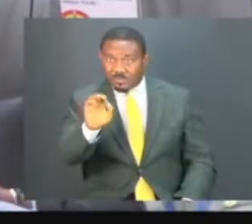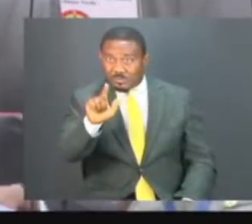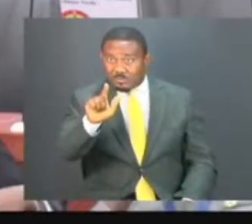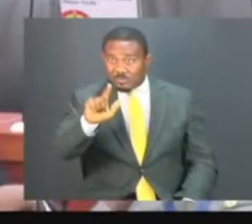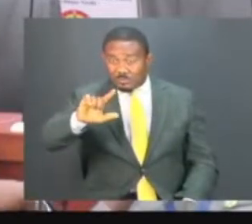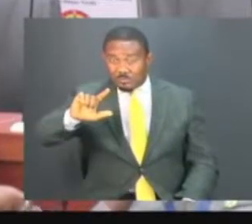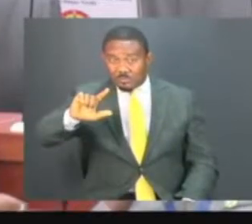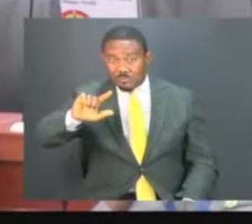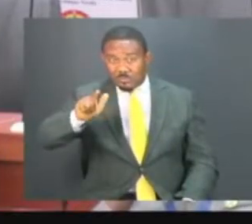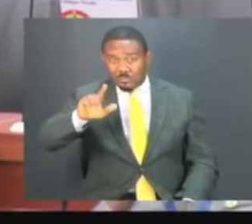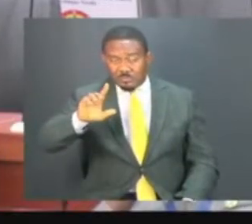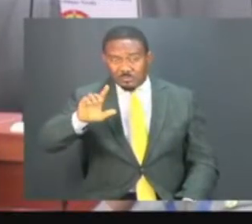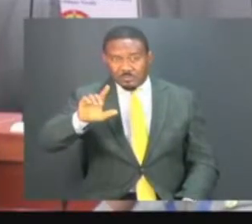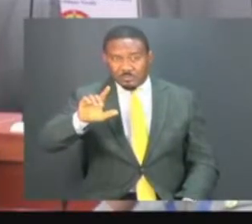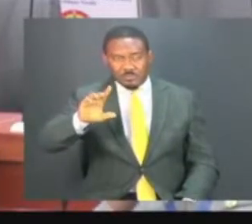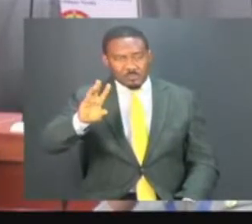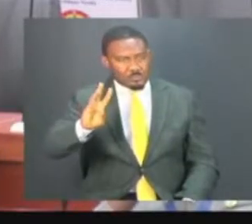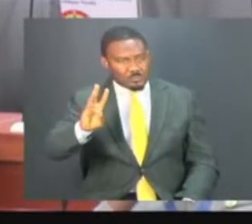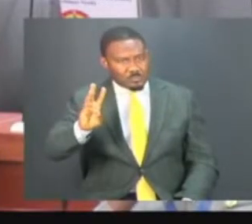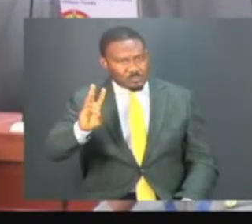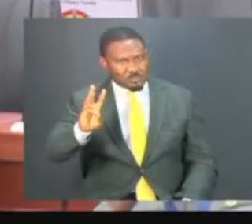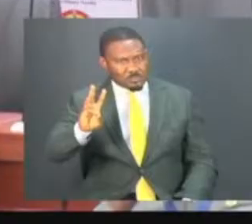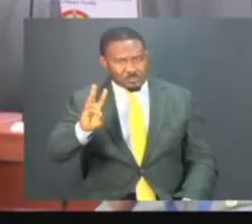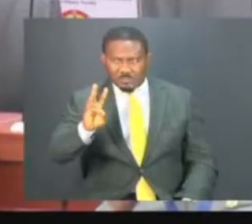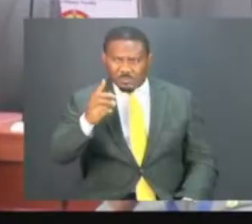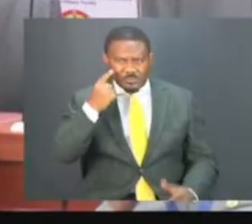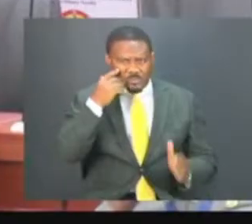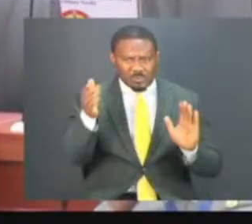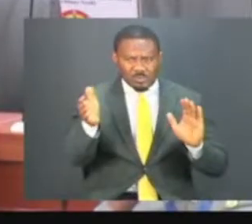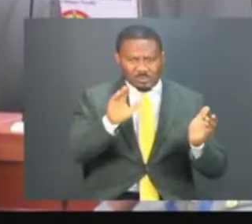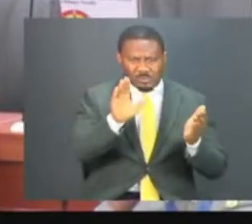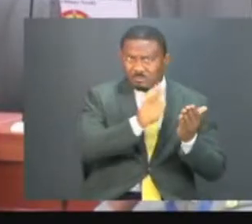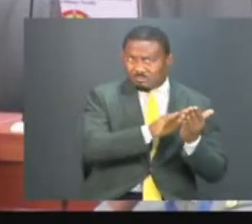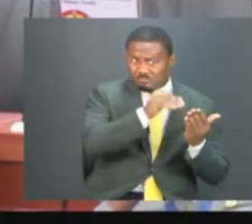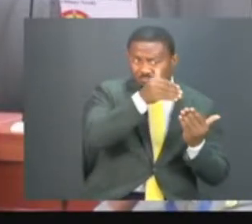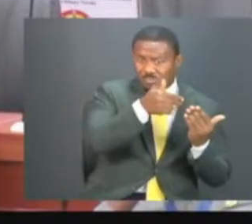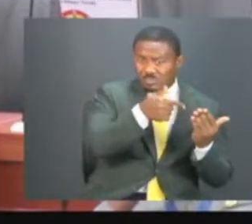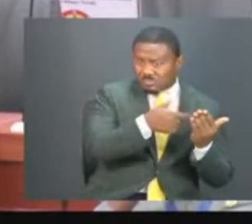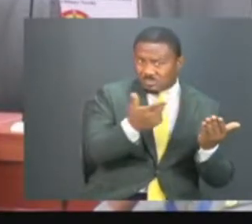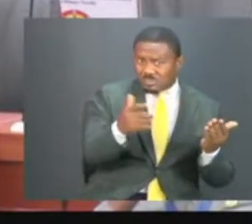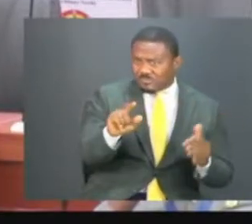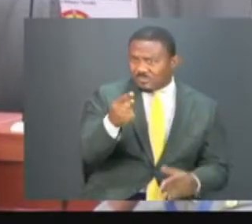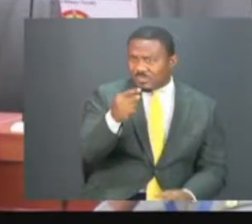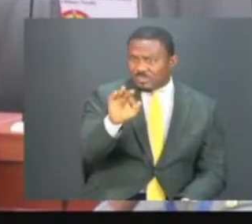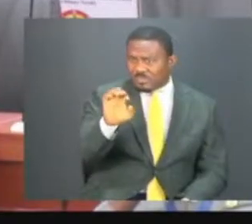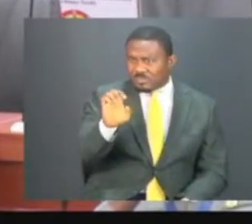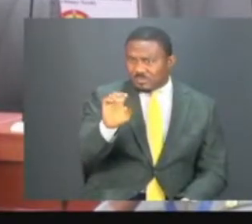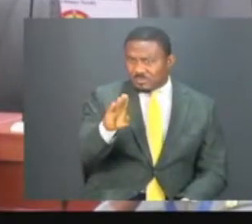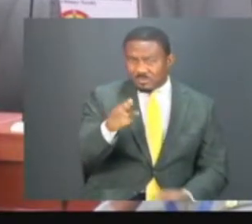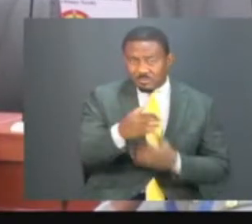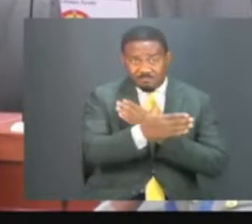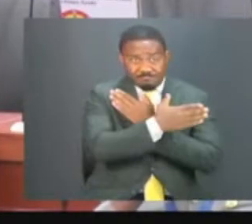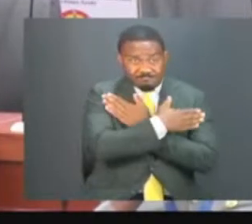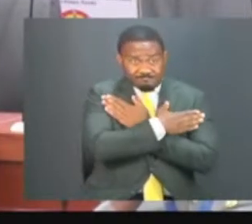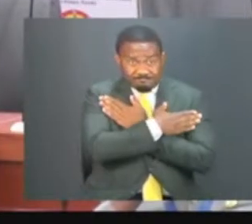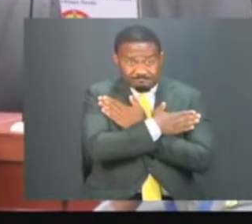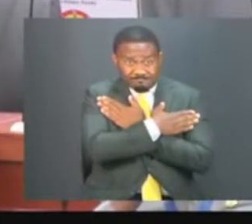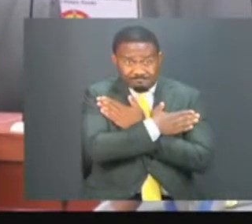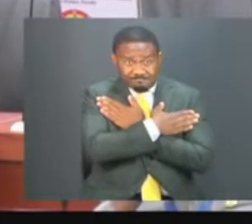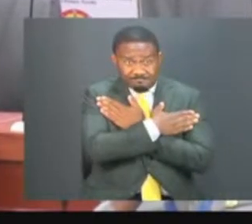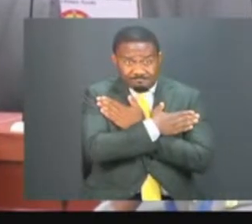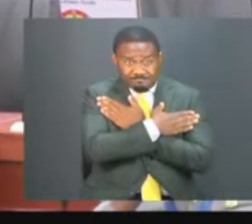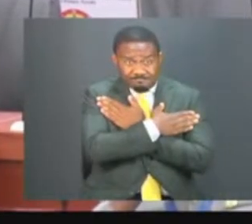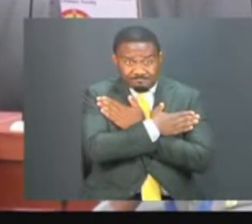calendar, something fundamentally should be wrong with that date. 1st February should be Sunday, but if indeed the